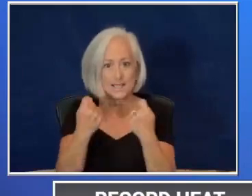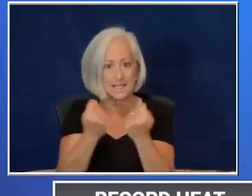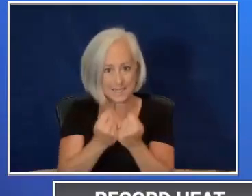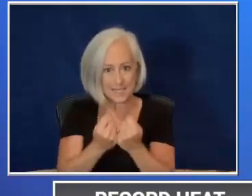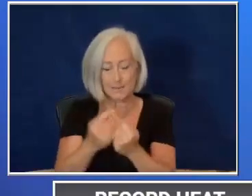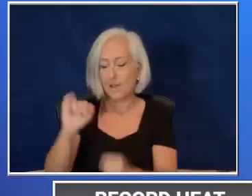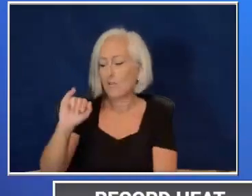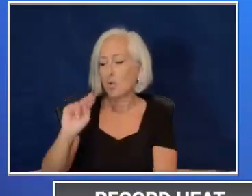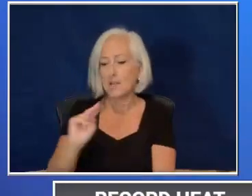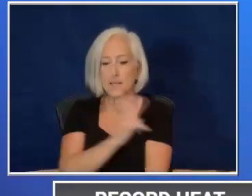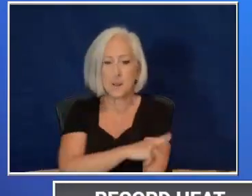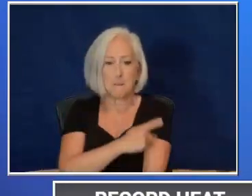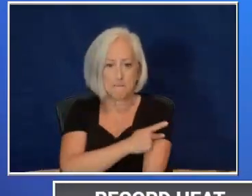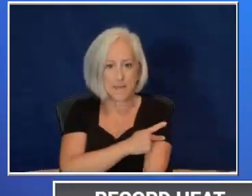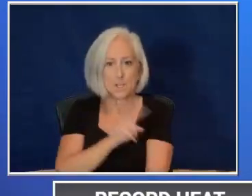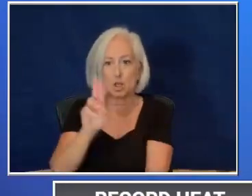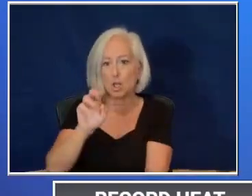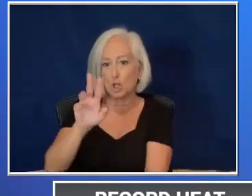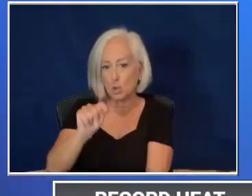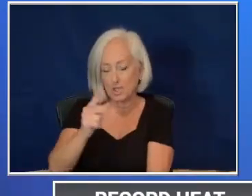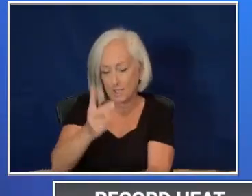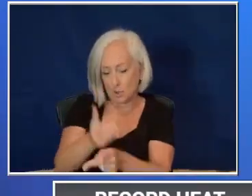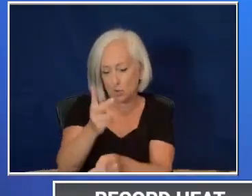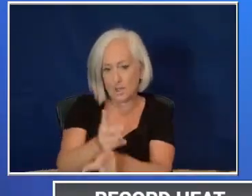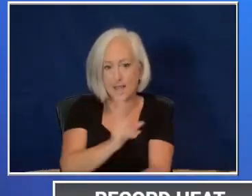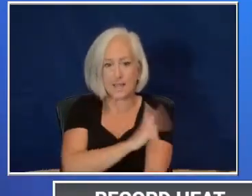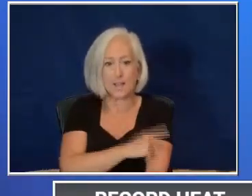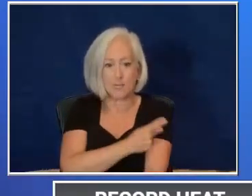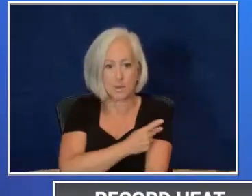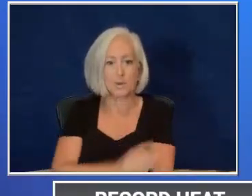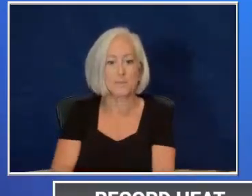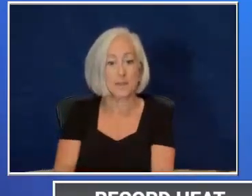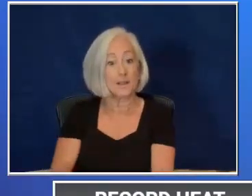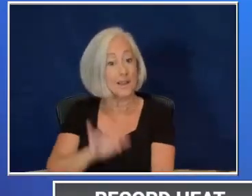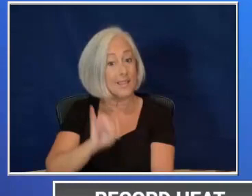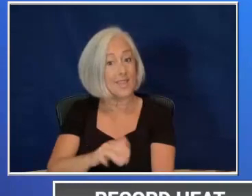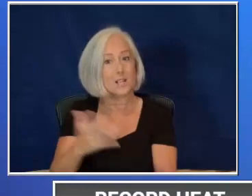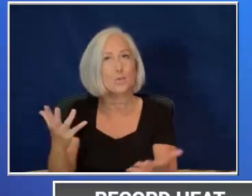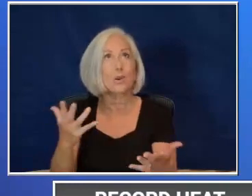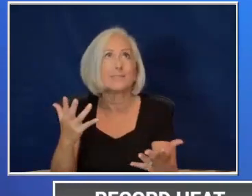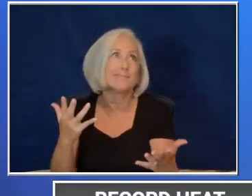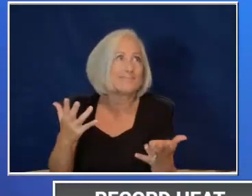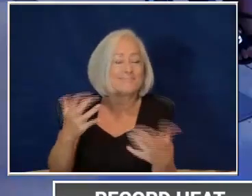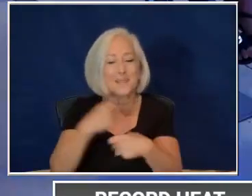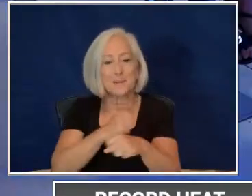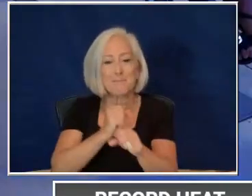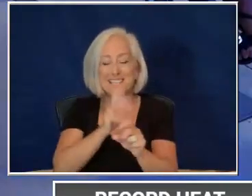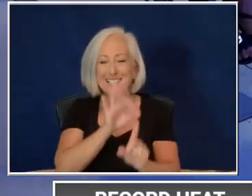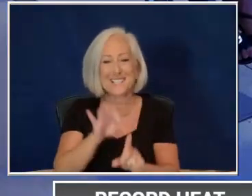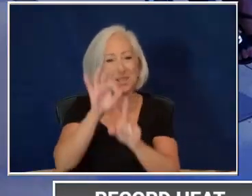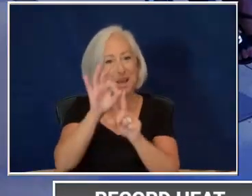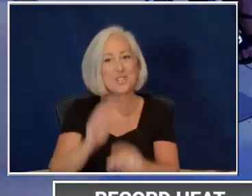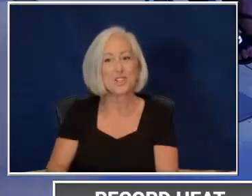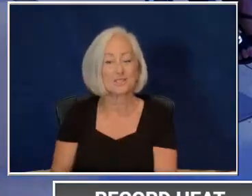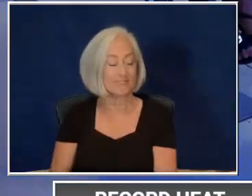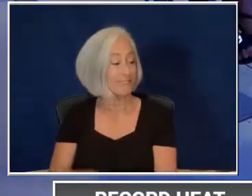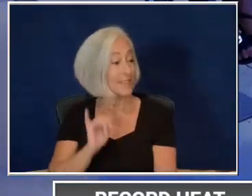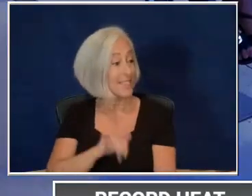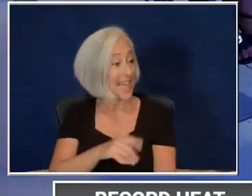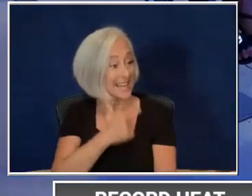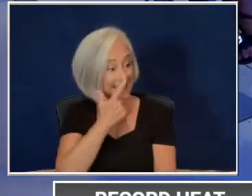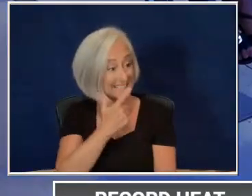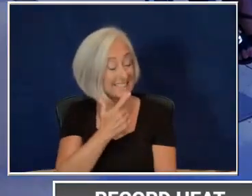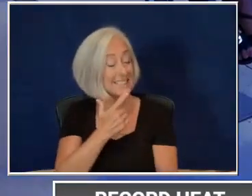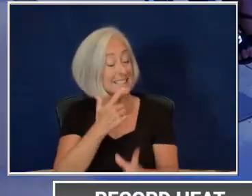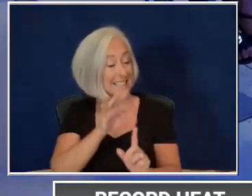of the hospital to care for patients. And I think that's what makes rehab so special. That's unique because there's like that collaborative, like